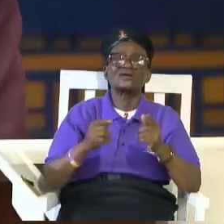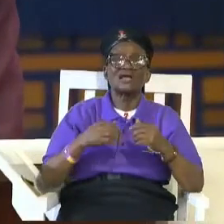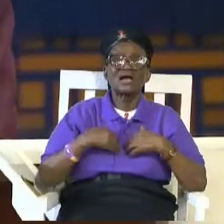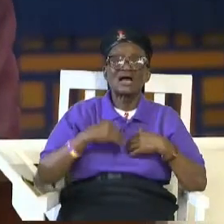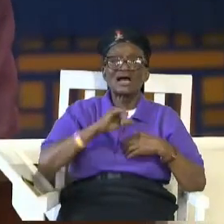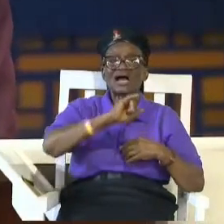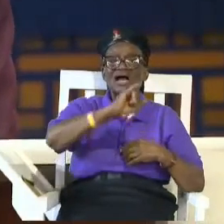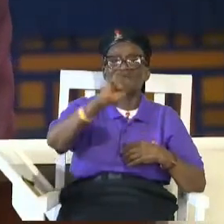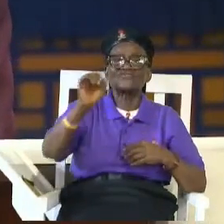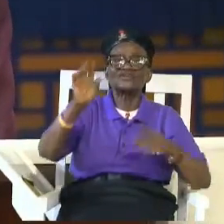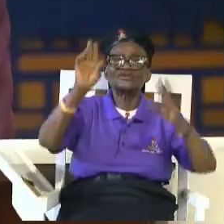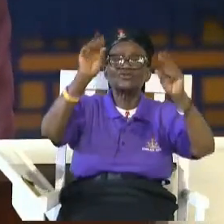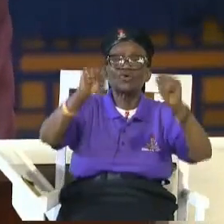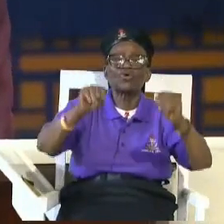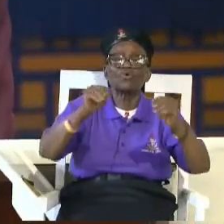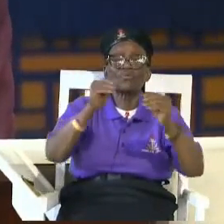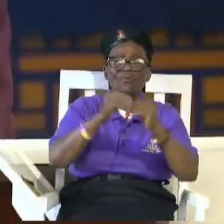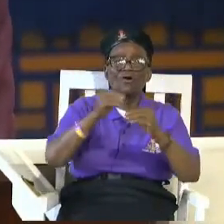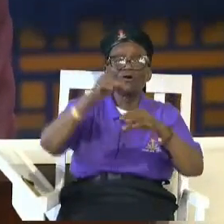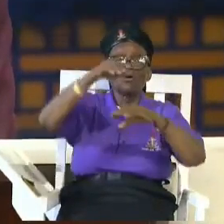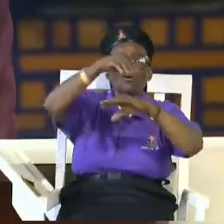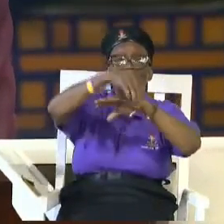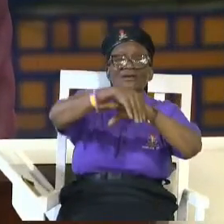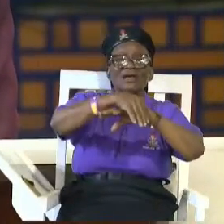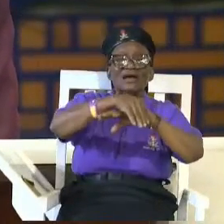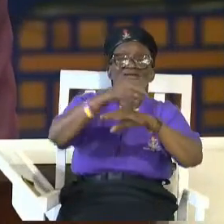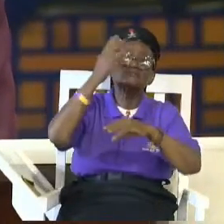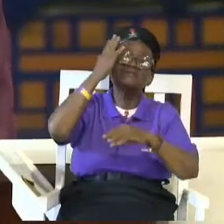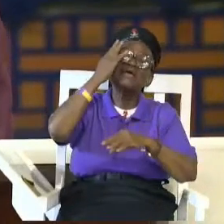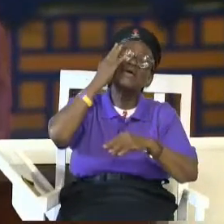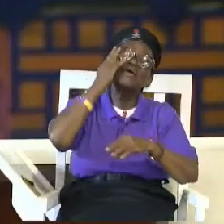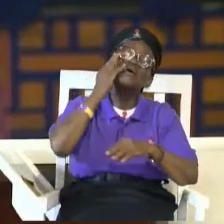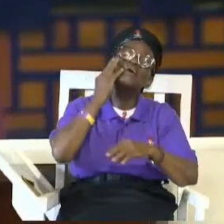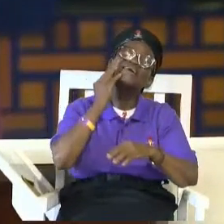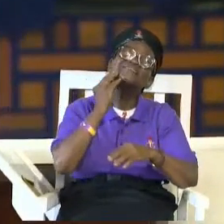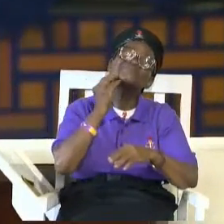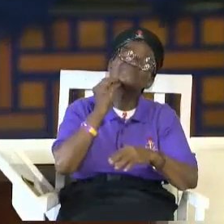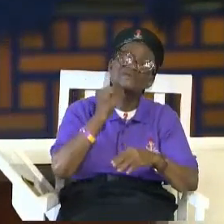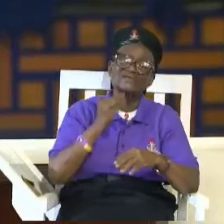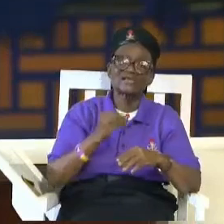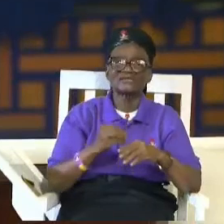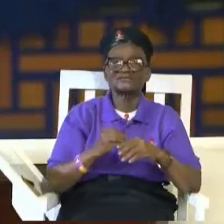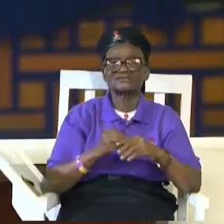having no more night experience.